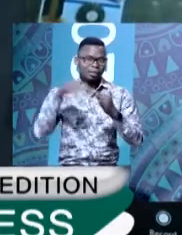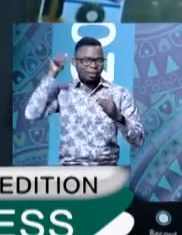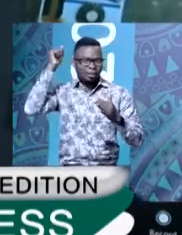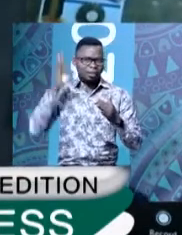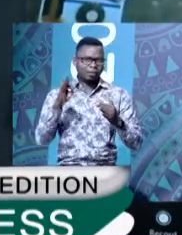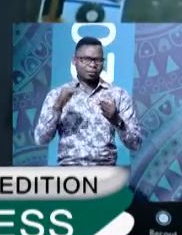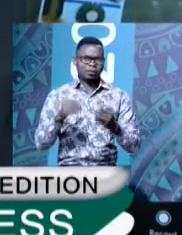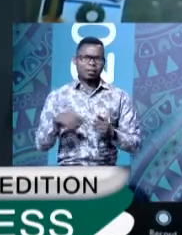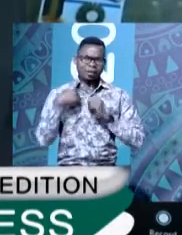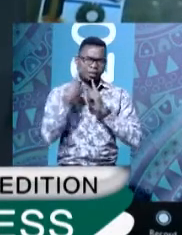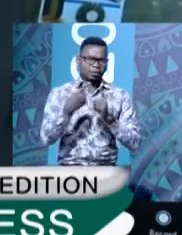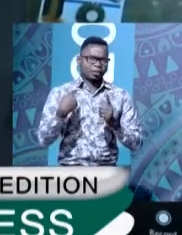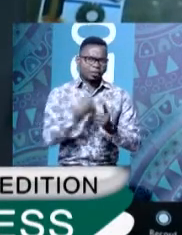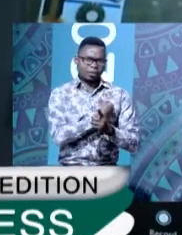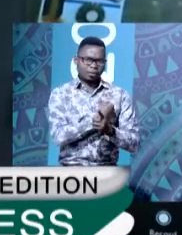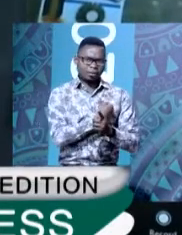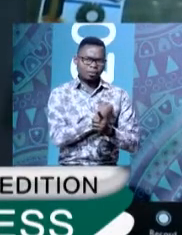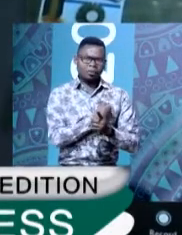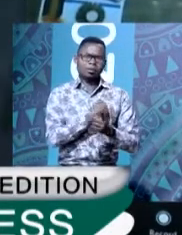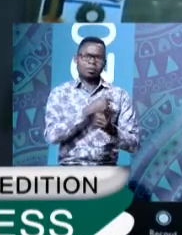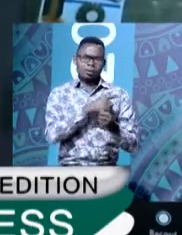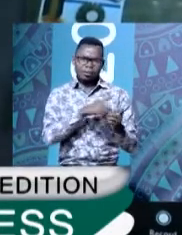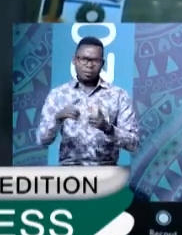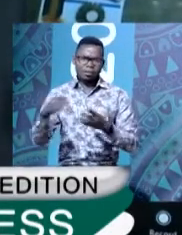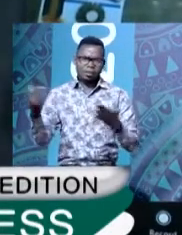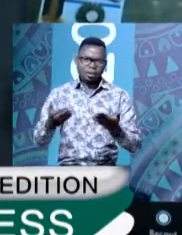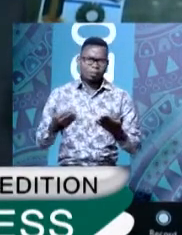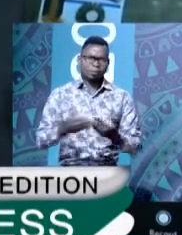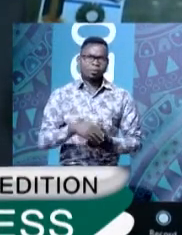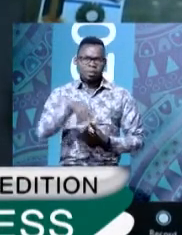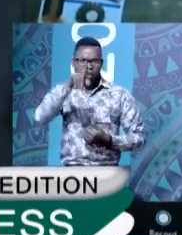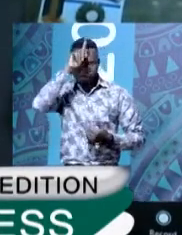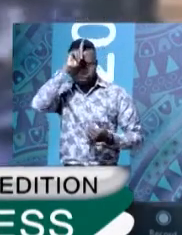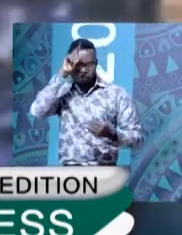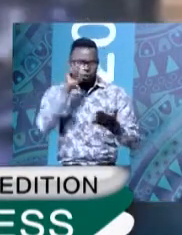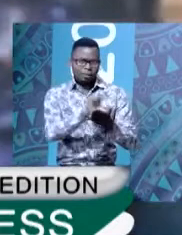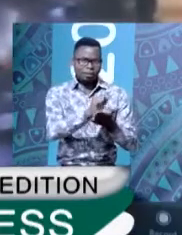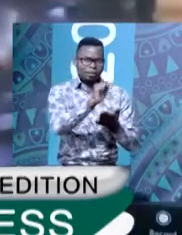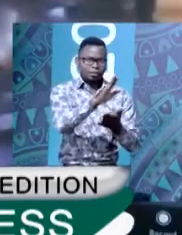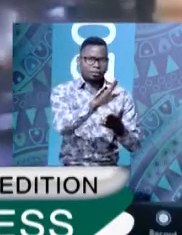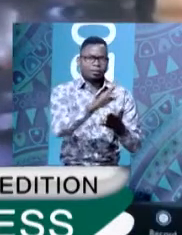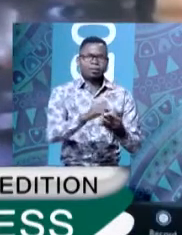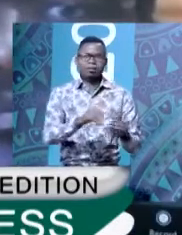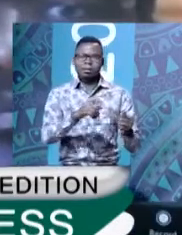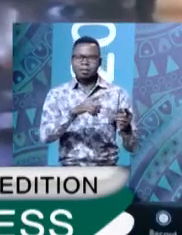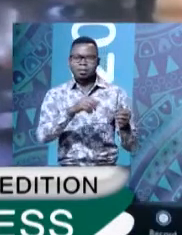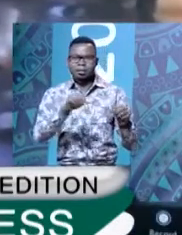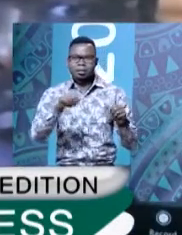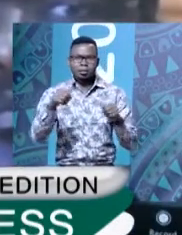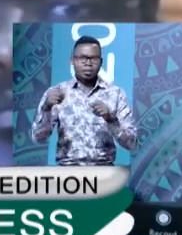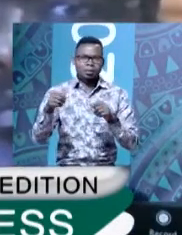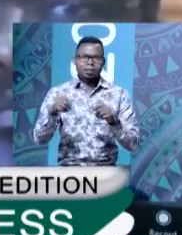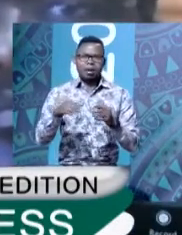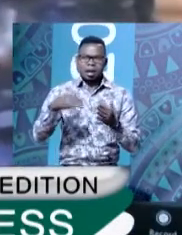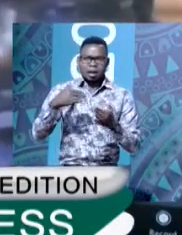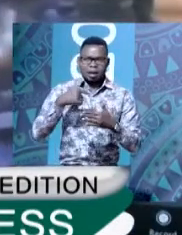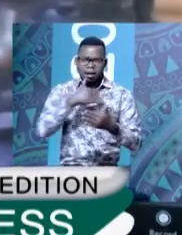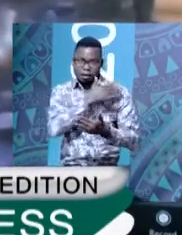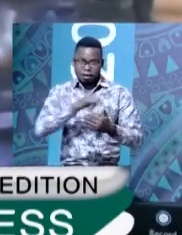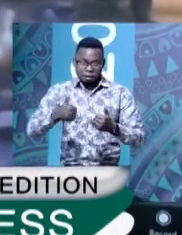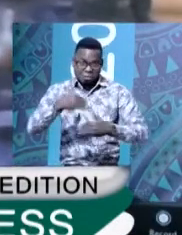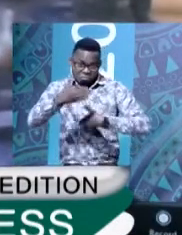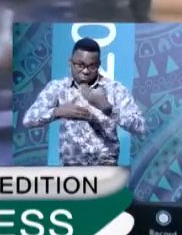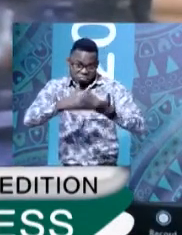been happening so far, the Egyptian economy, and some of the recovery processes right now